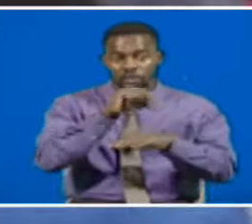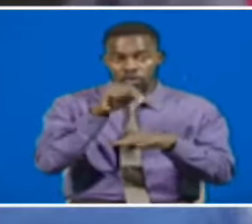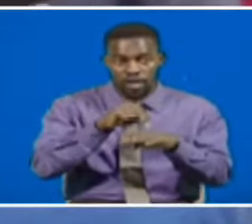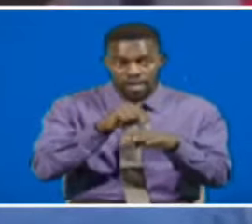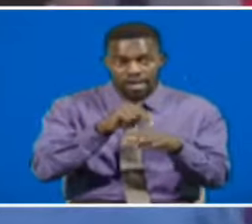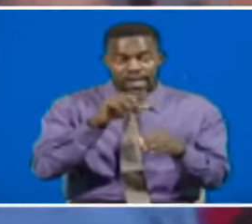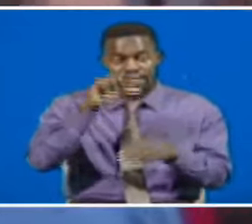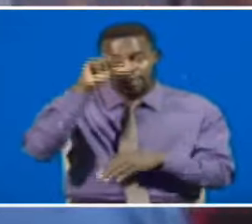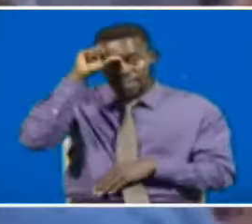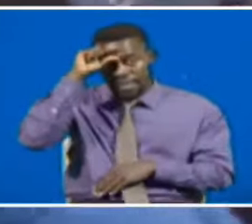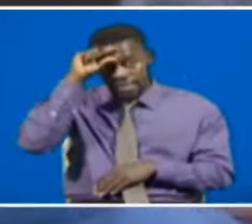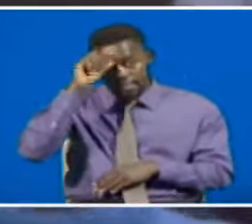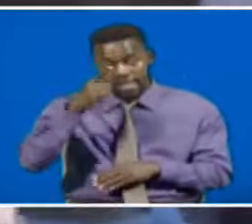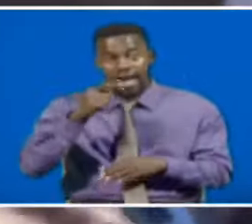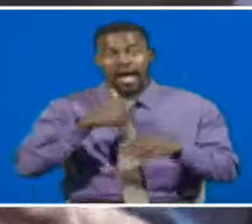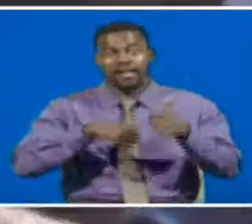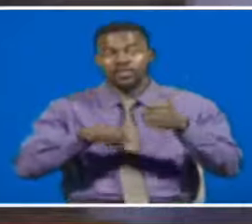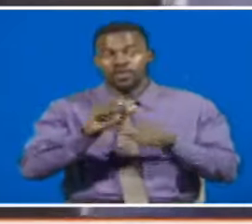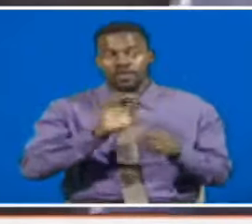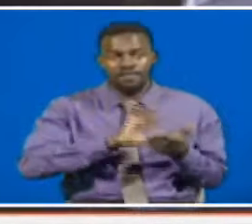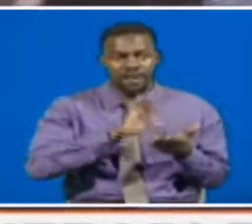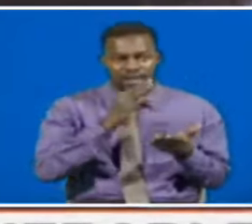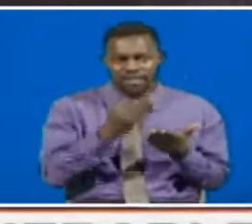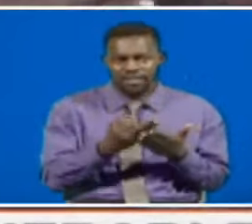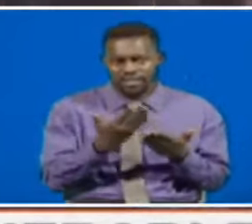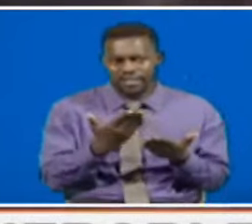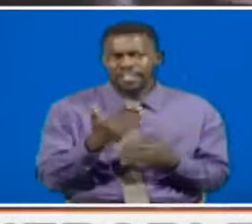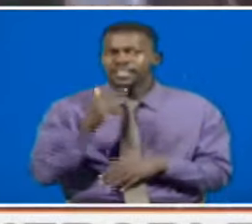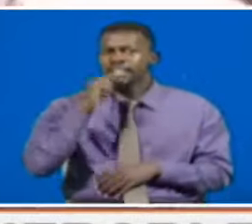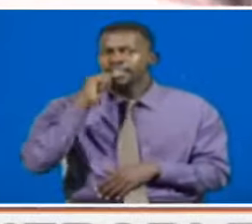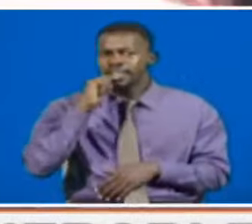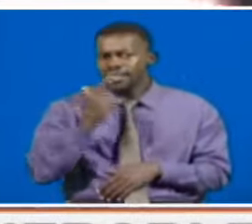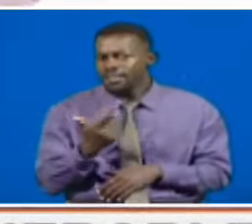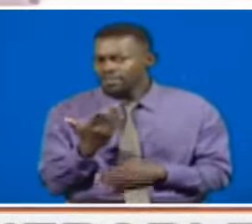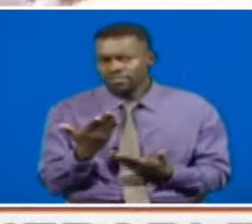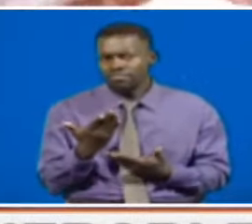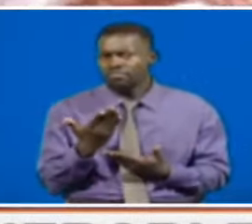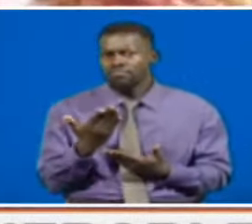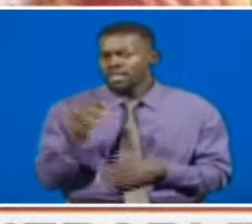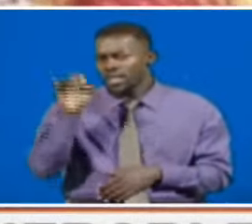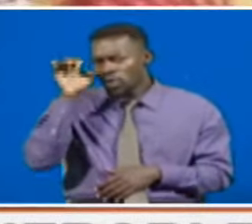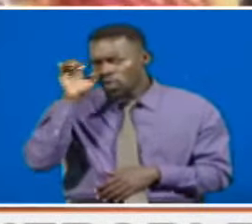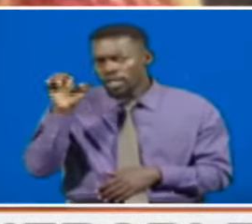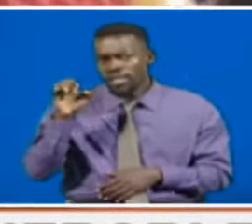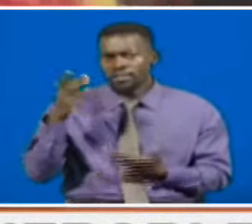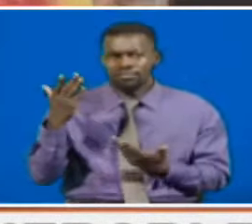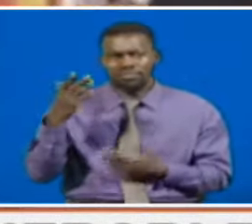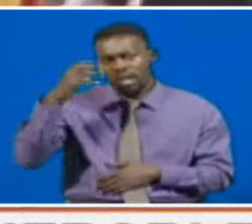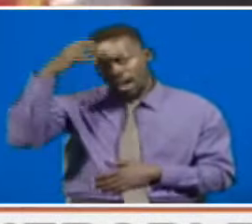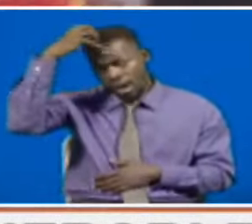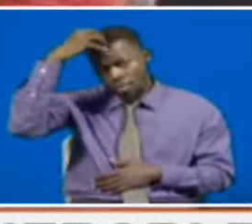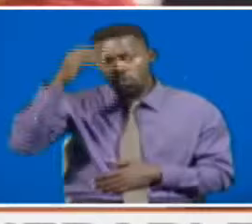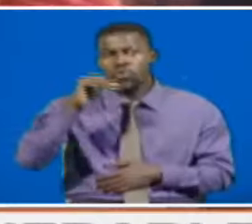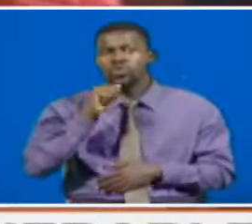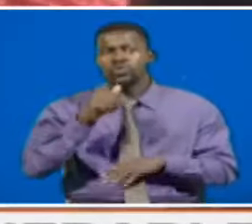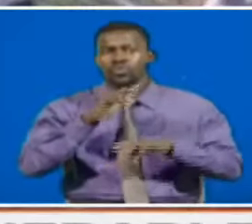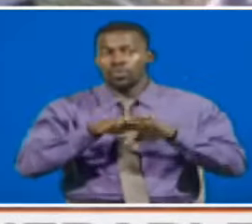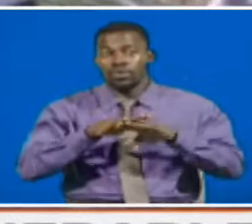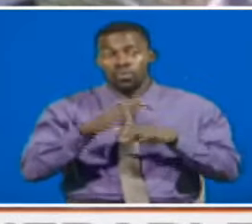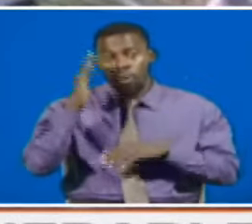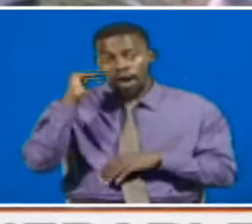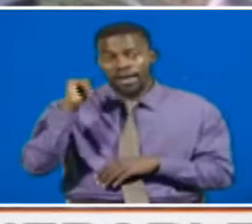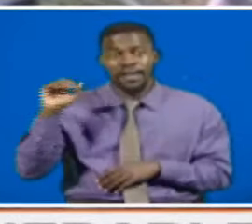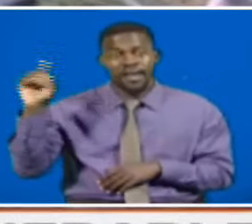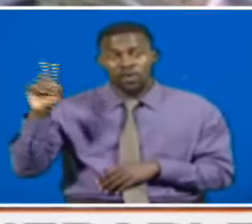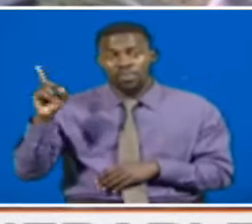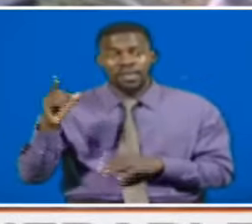Fund, terming it unfair to vast counties like Tana River and Lamu. She says counties like Nairobi are getting